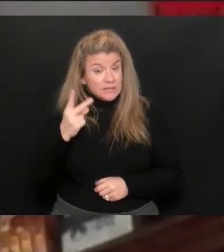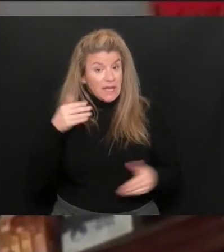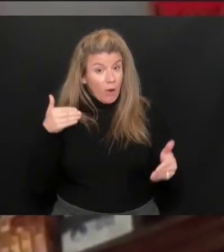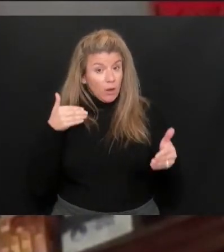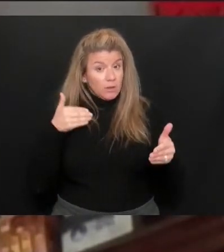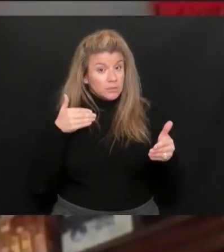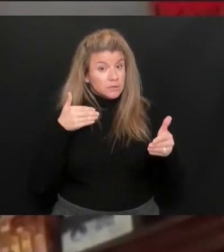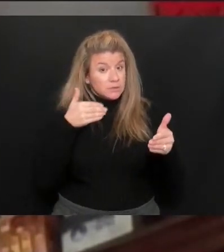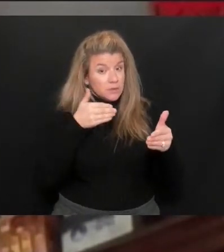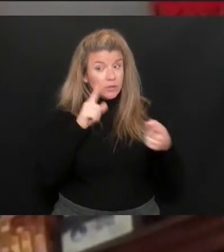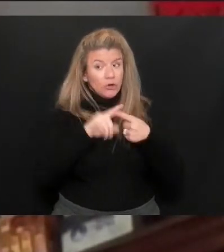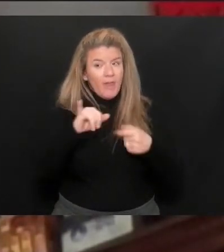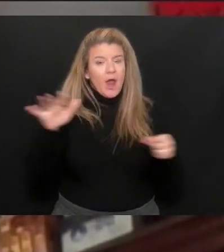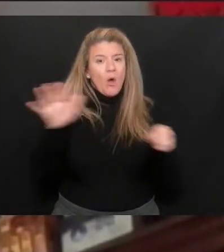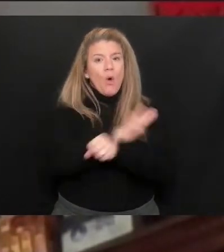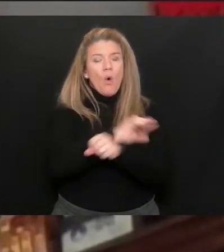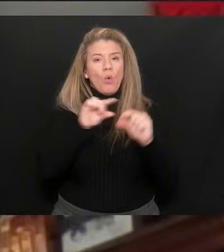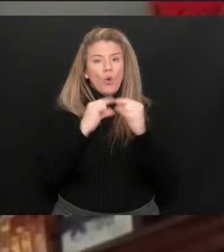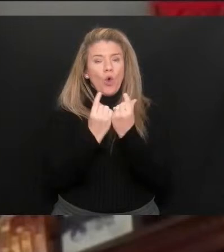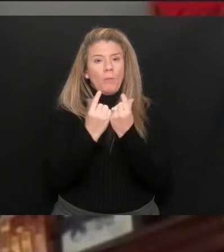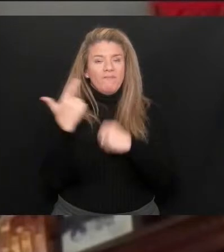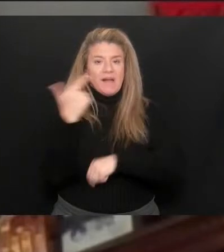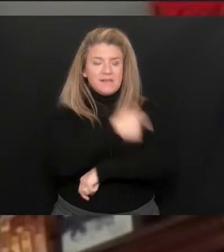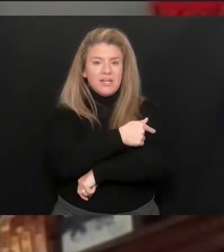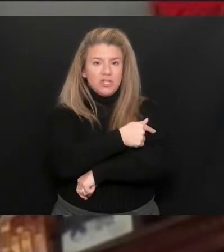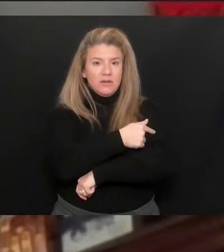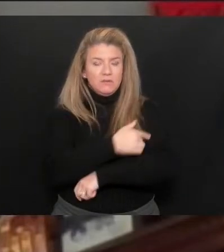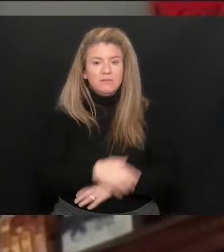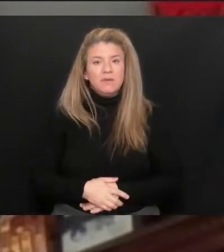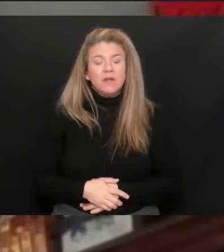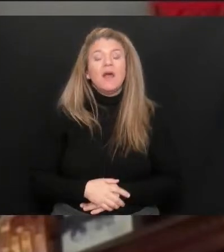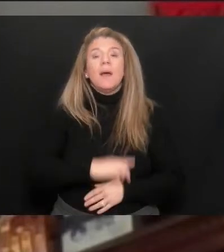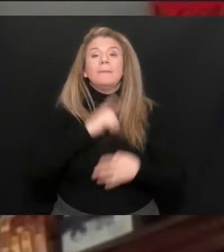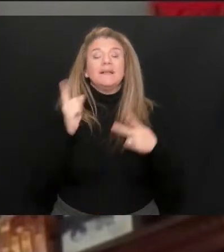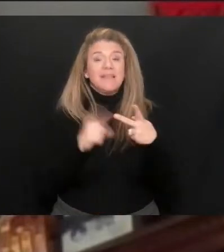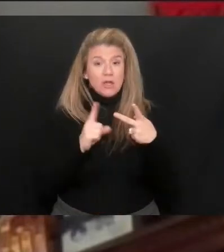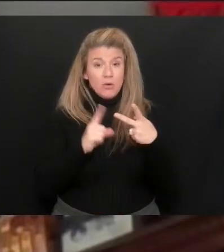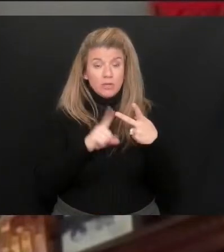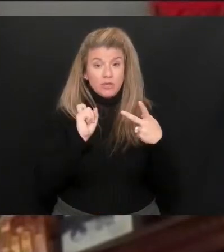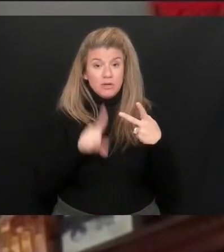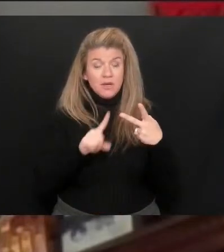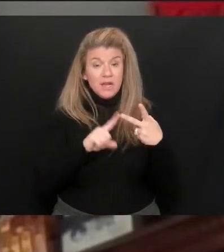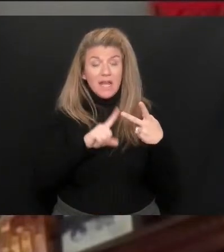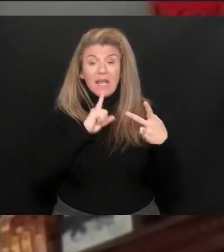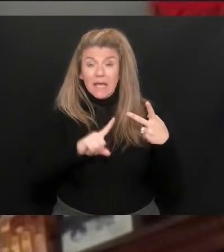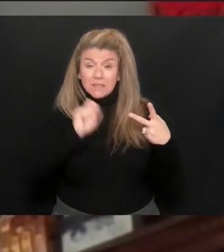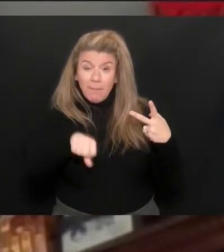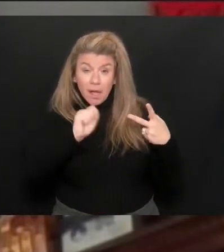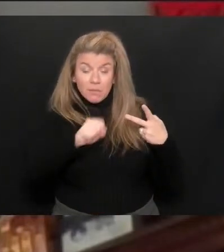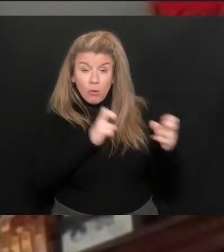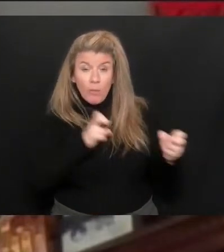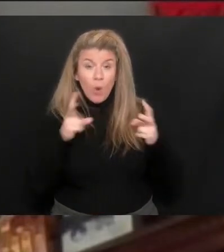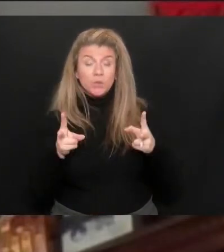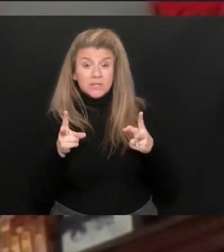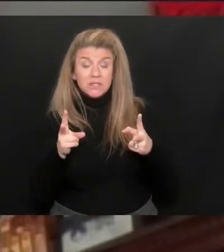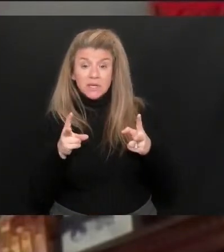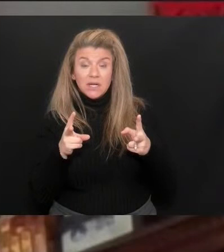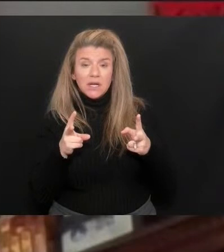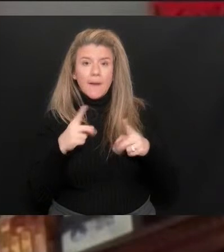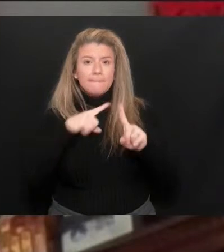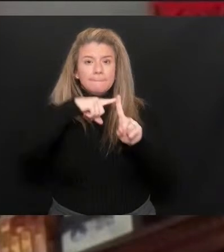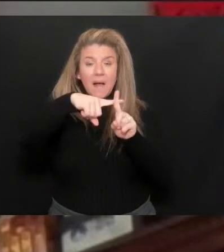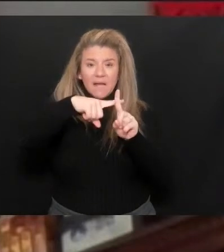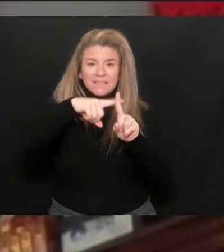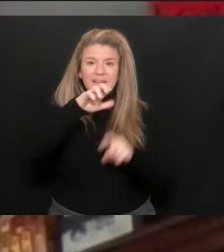for getting that whole group vaccinated? Another one is it possible to post